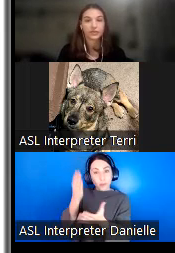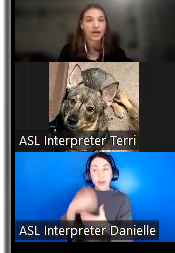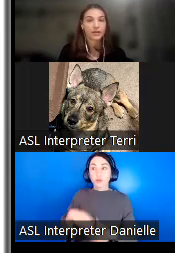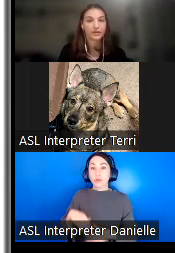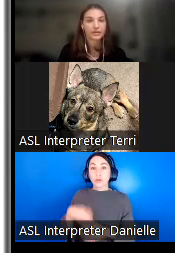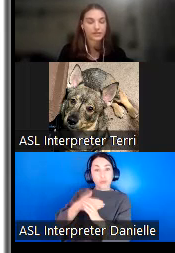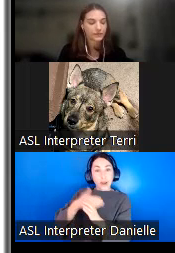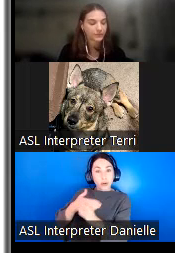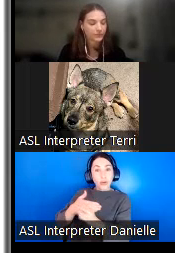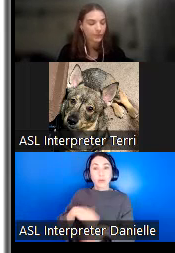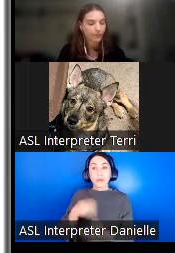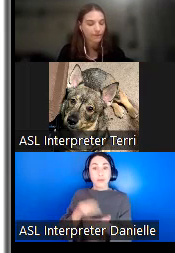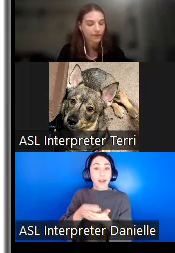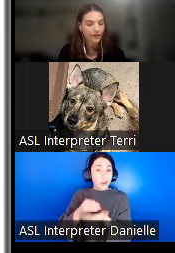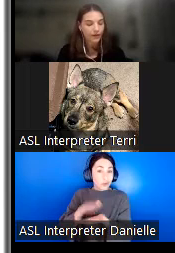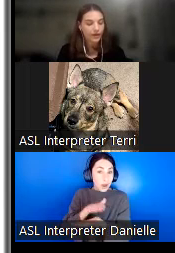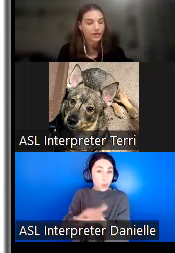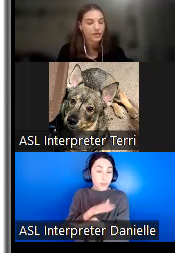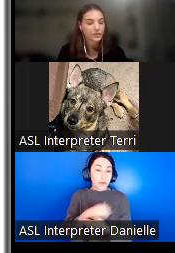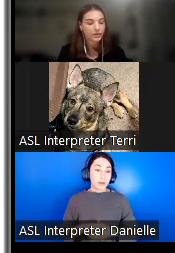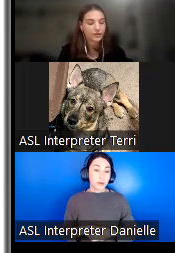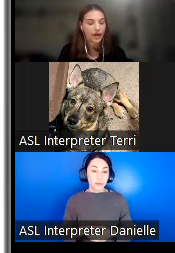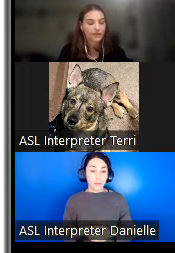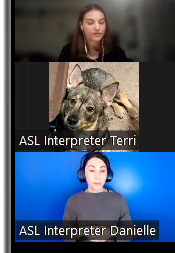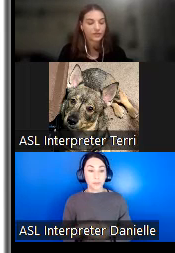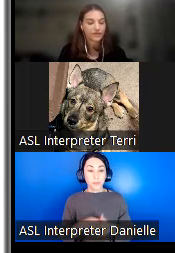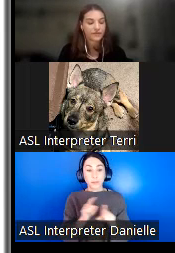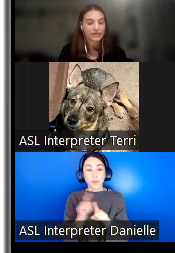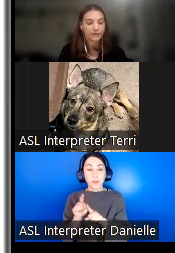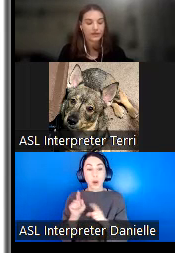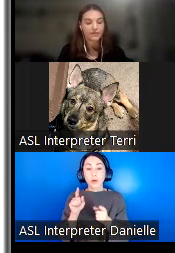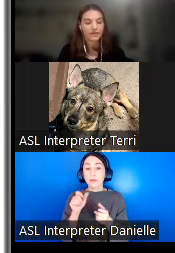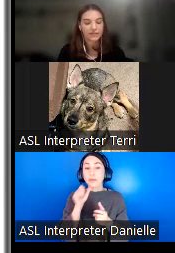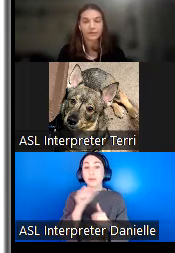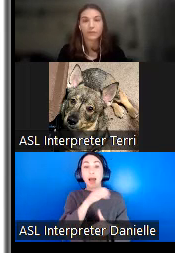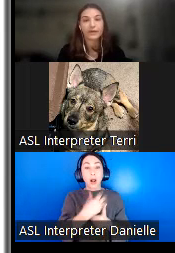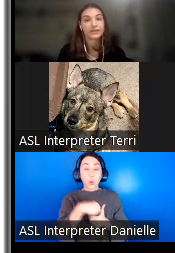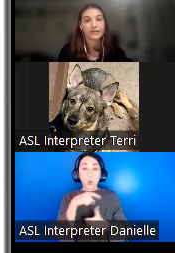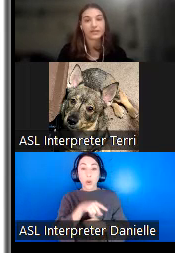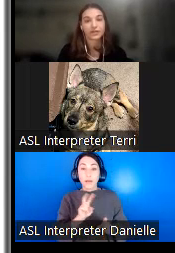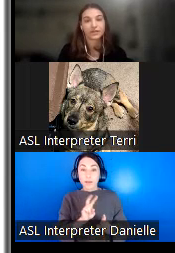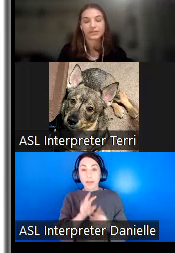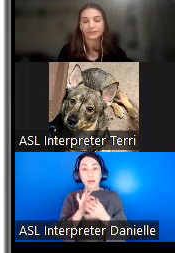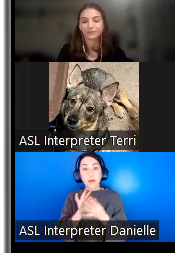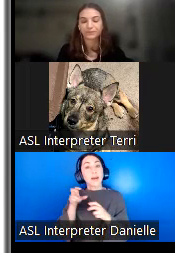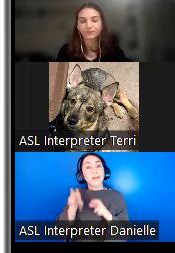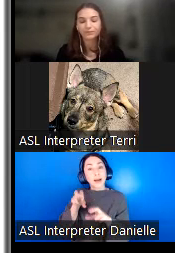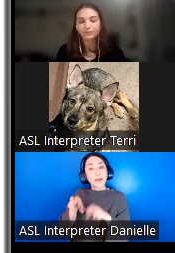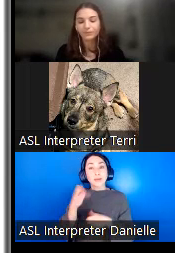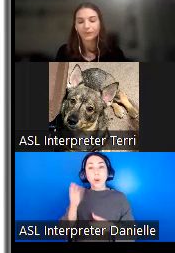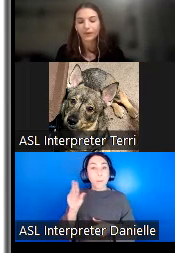or financial documents. It could also include not including the victim in investment or banking